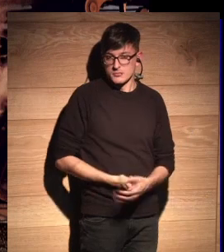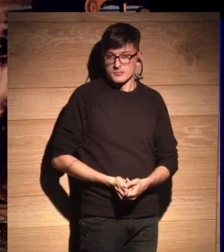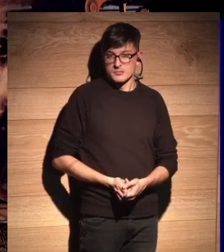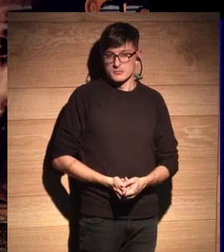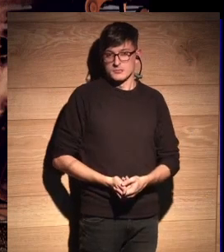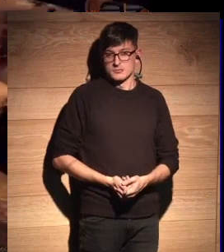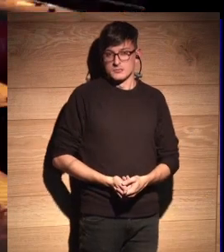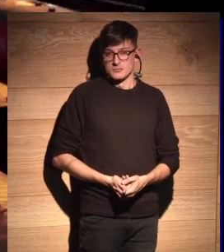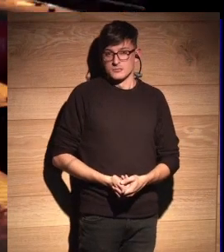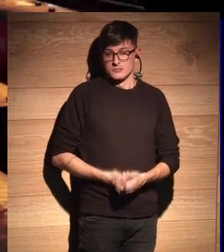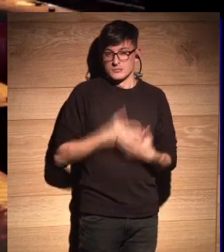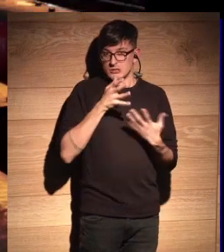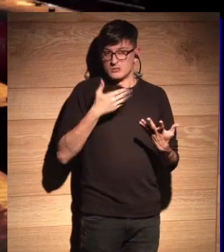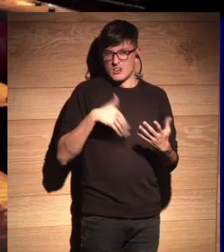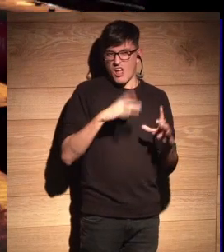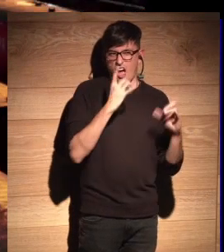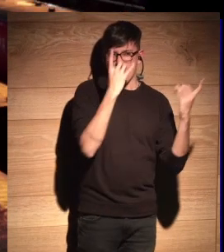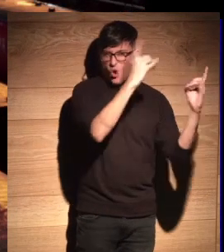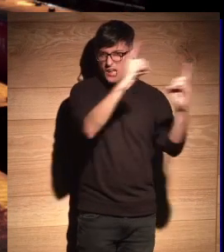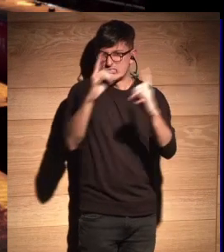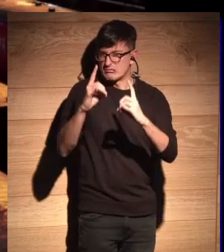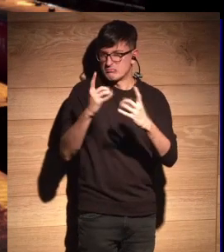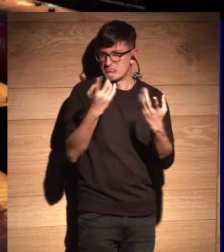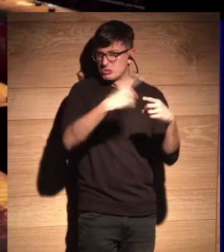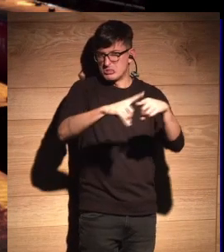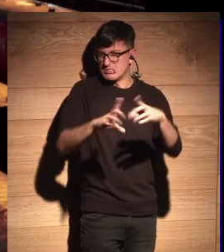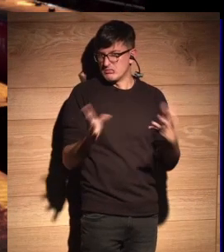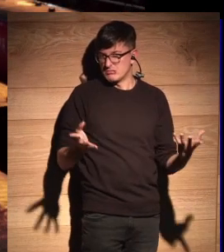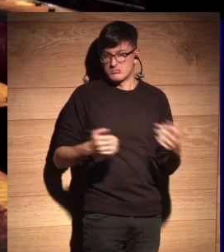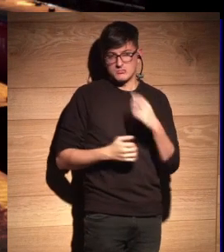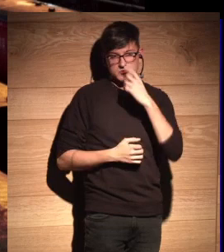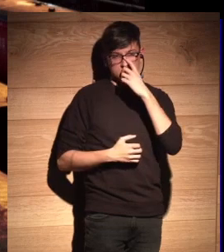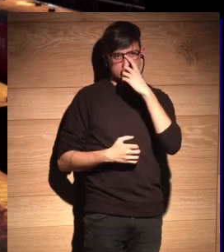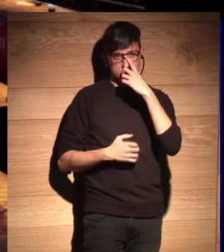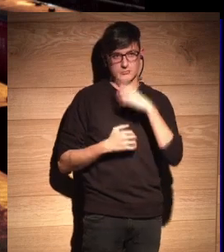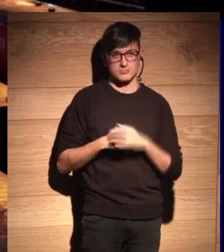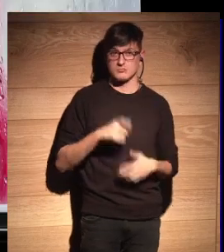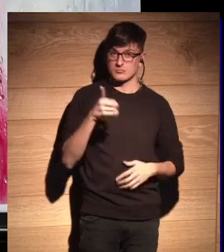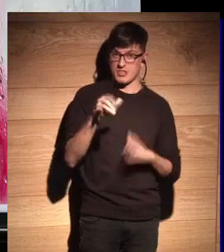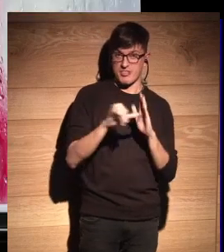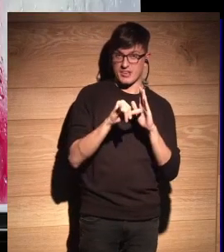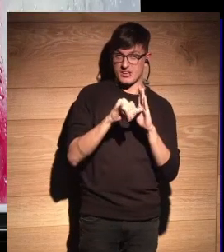there's trees and everything there. And this is near the Taj Mahal. Mm-hmm.